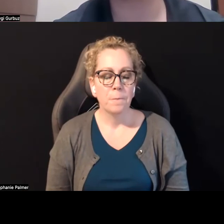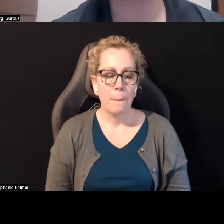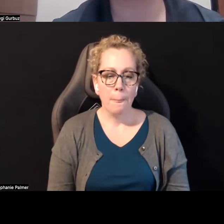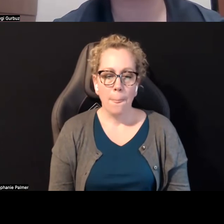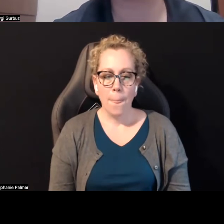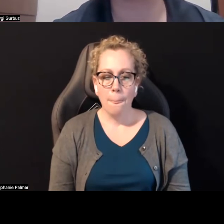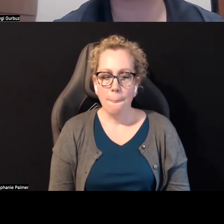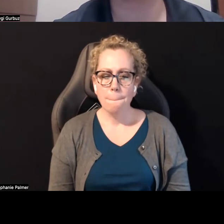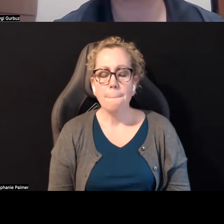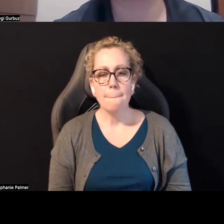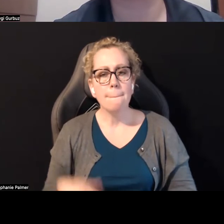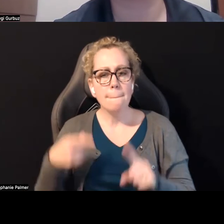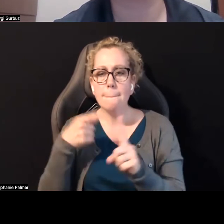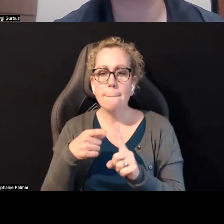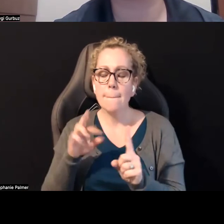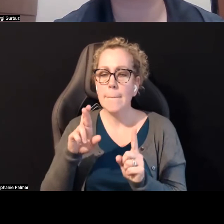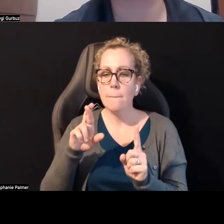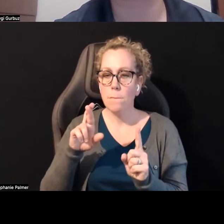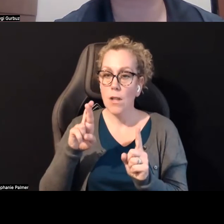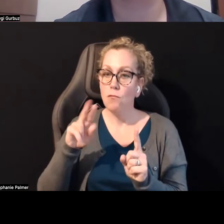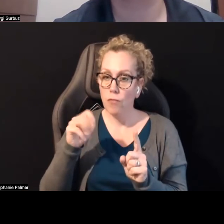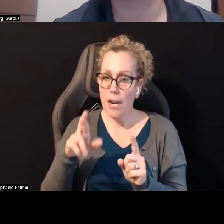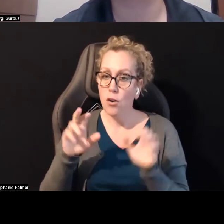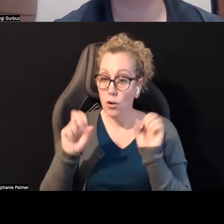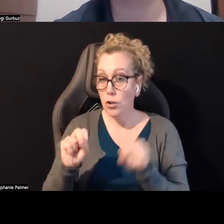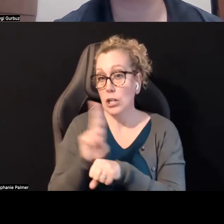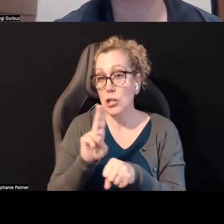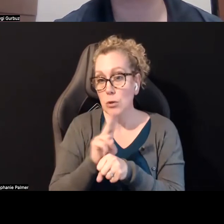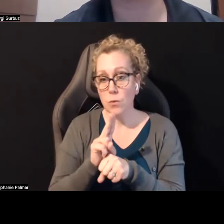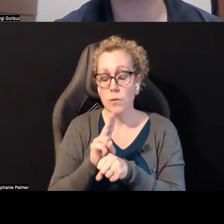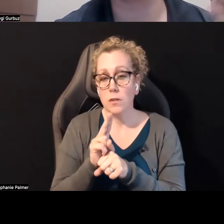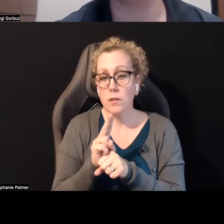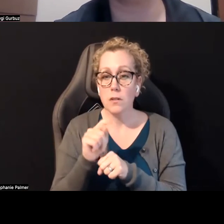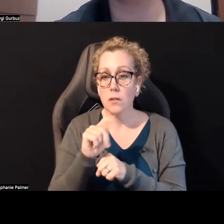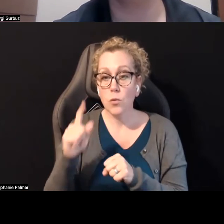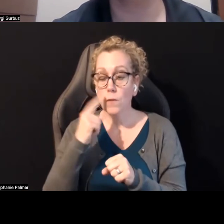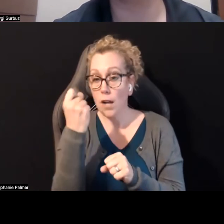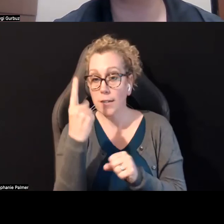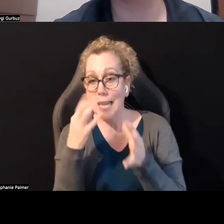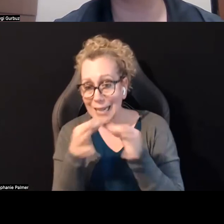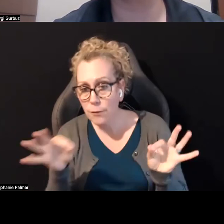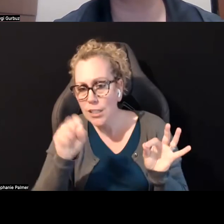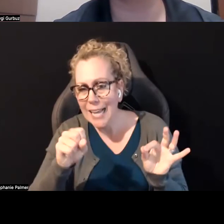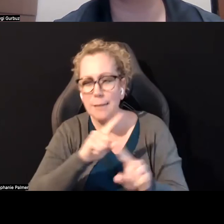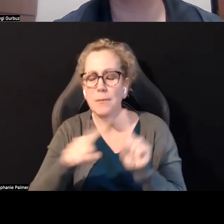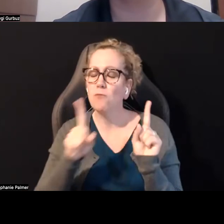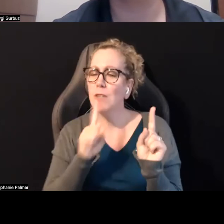from the perspective of how radar might be able to be used as a tool for understanding language, but